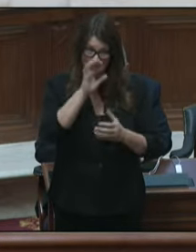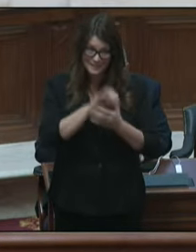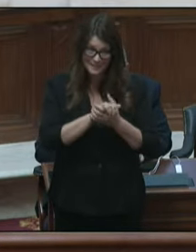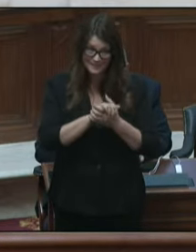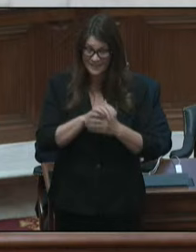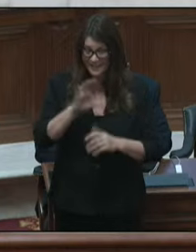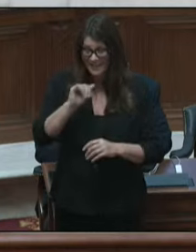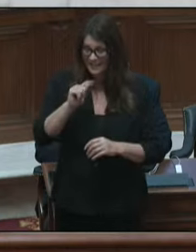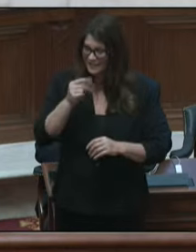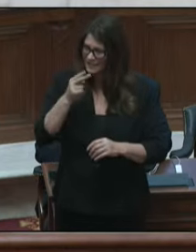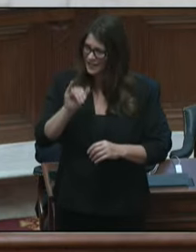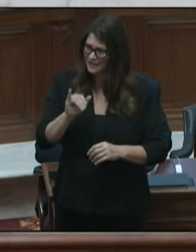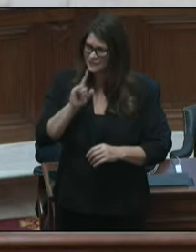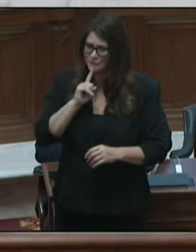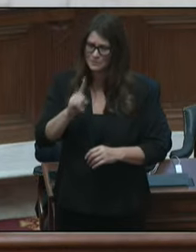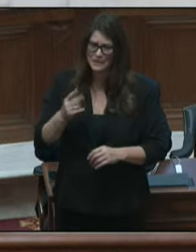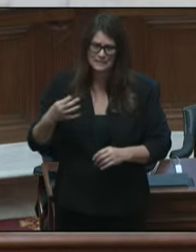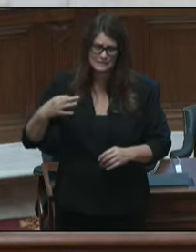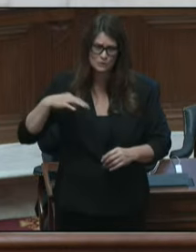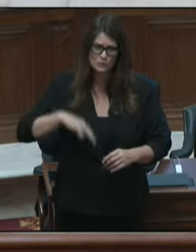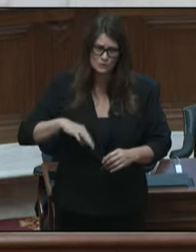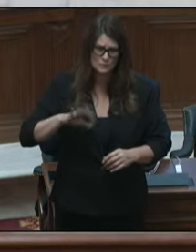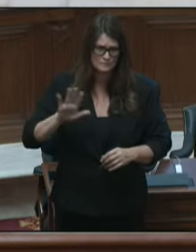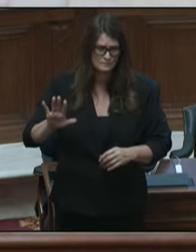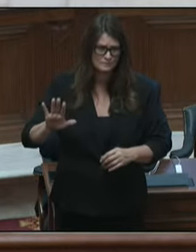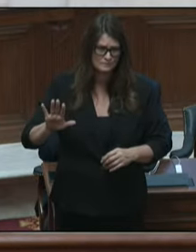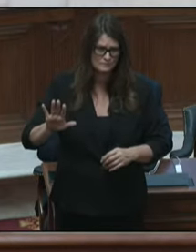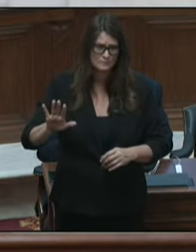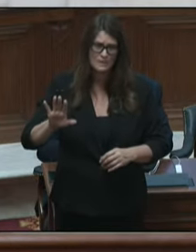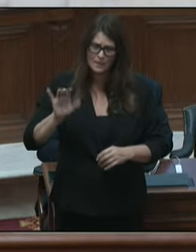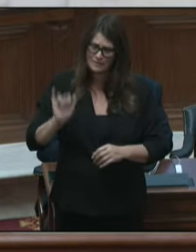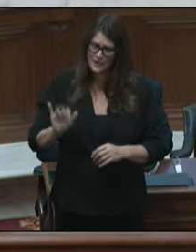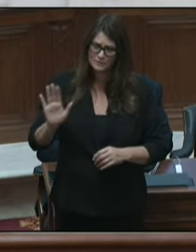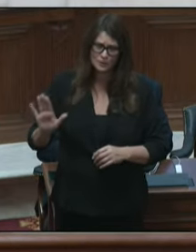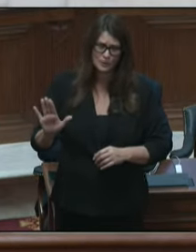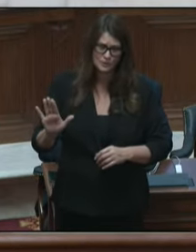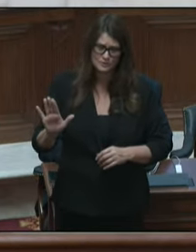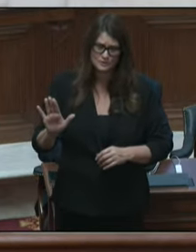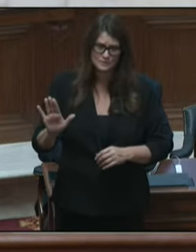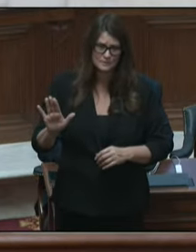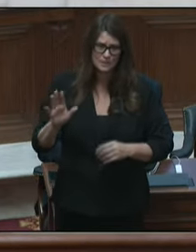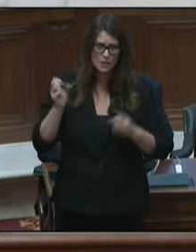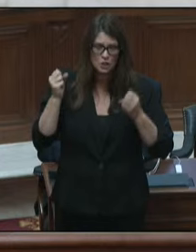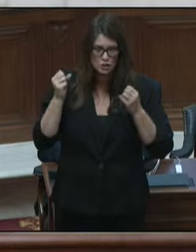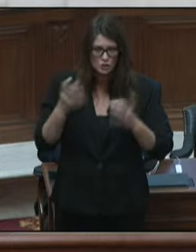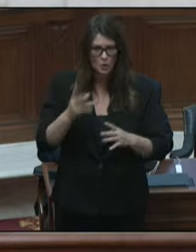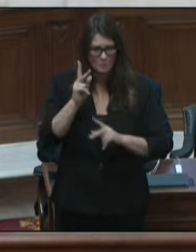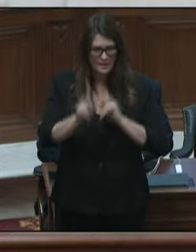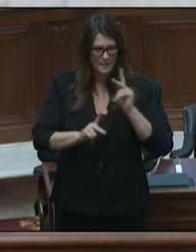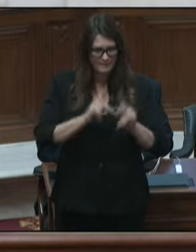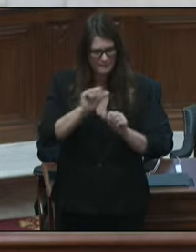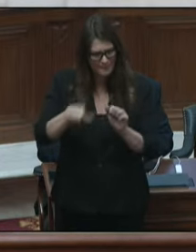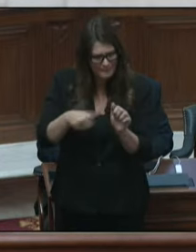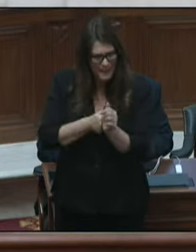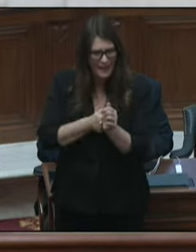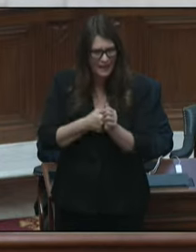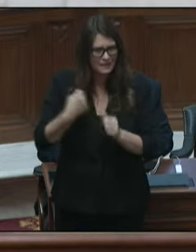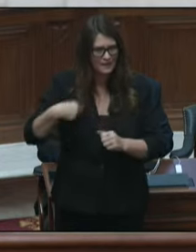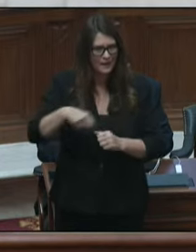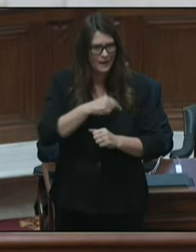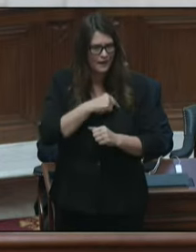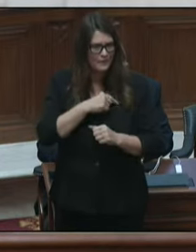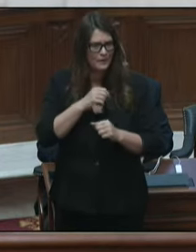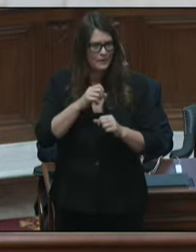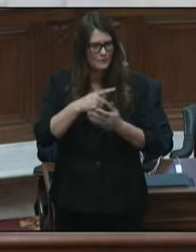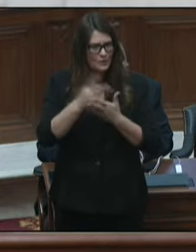Kathy, you deserve so much credit. That's all there is to it. There's a wealth of people behind this, but I am telling you, and